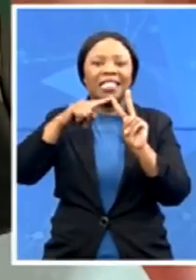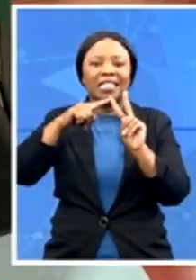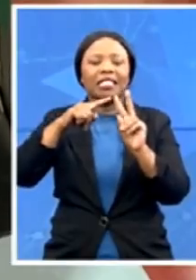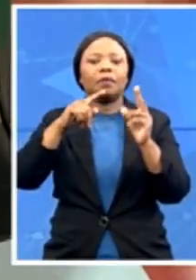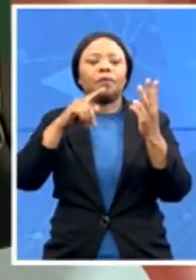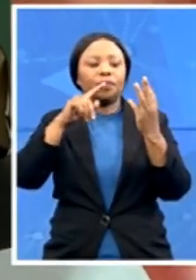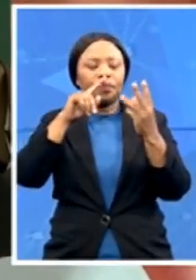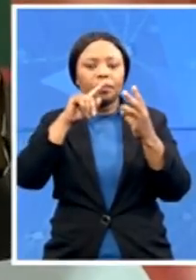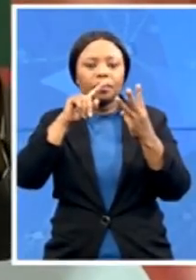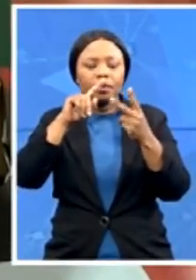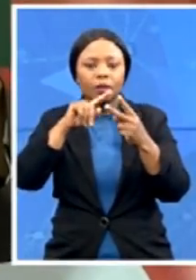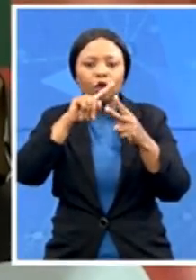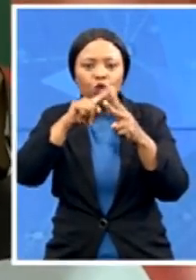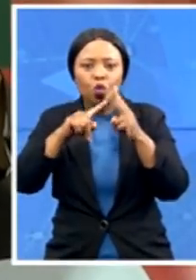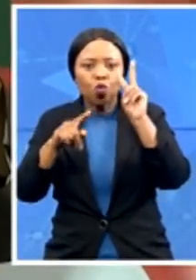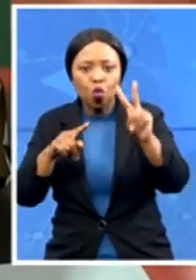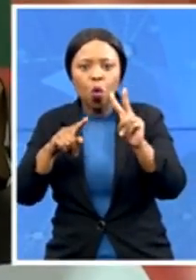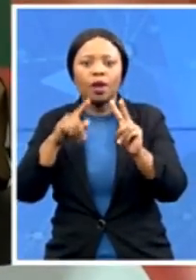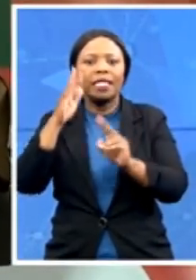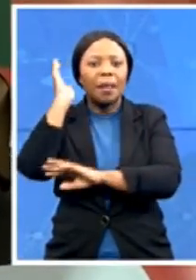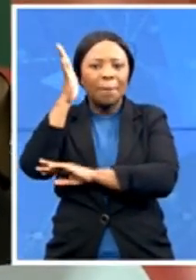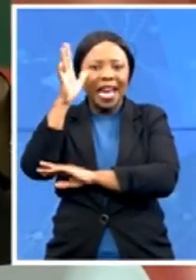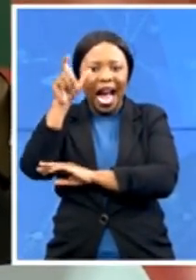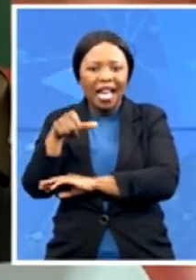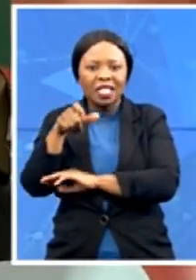from the ruling party iANC.